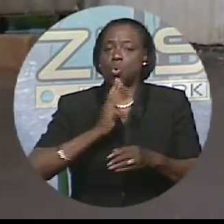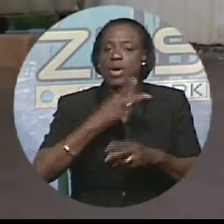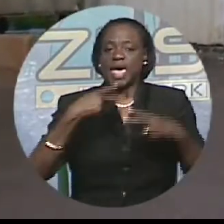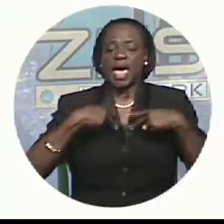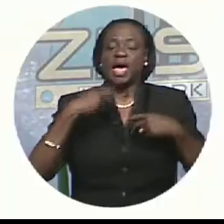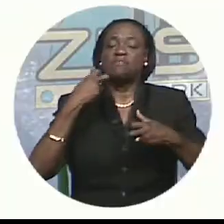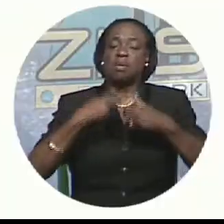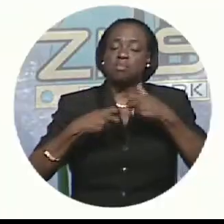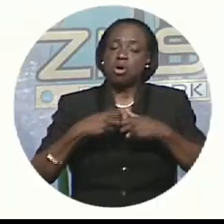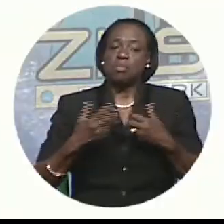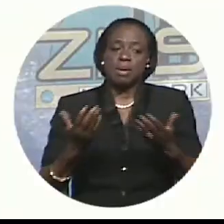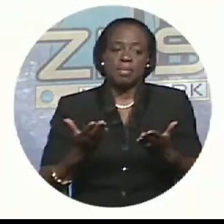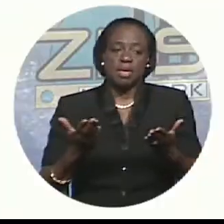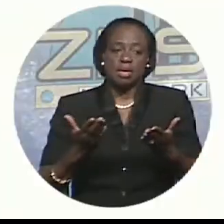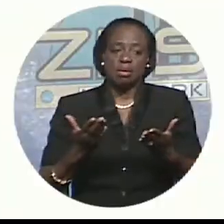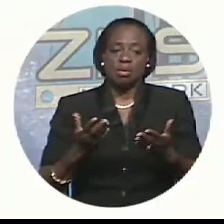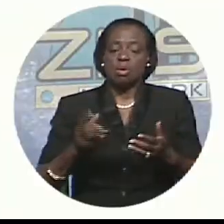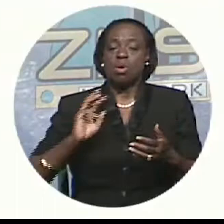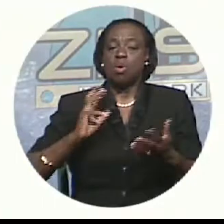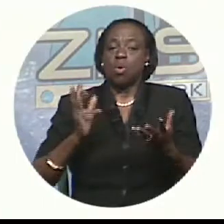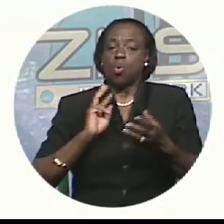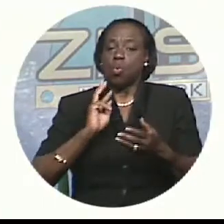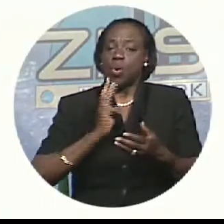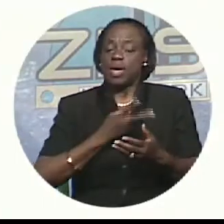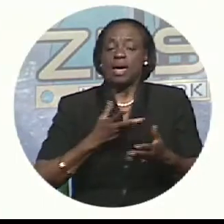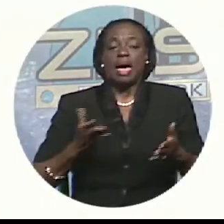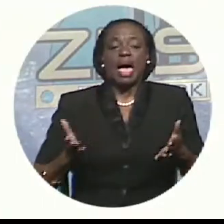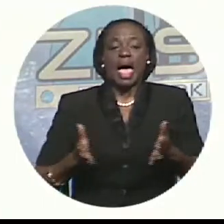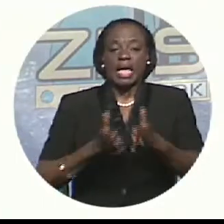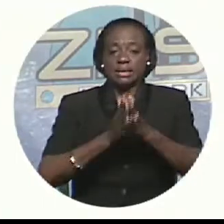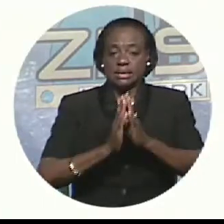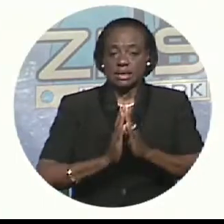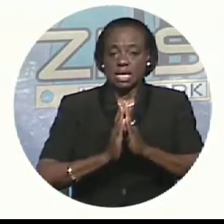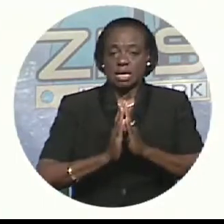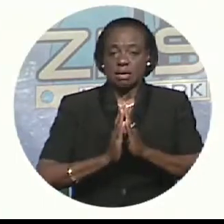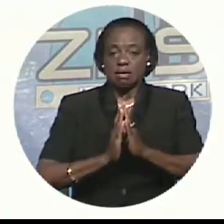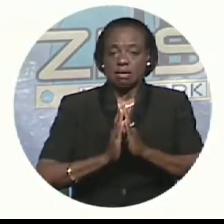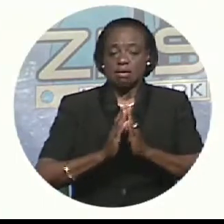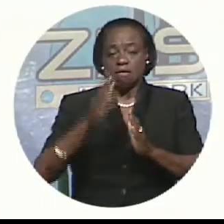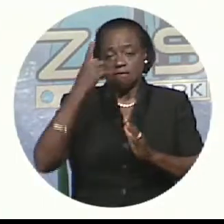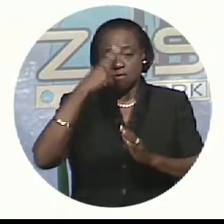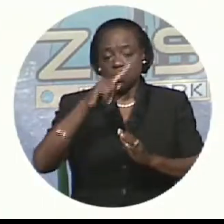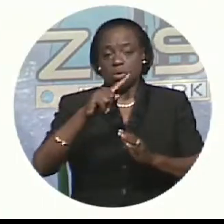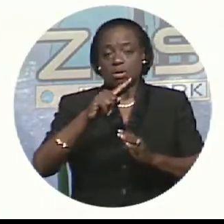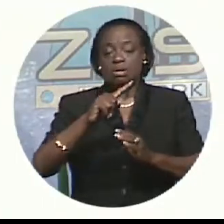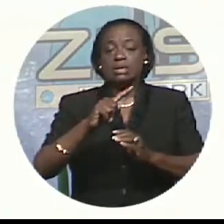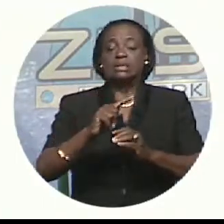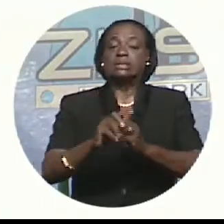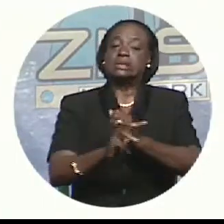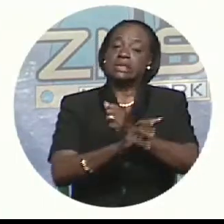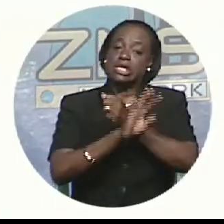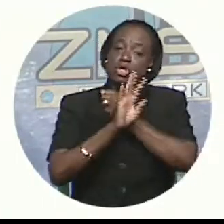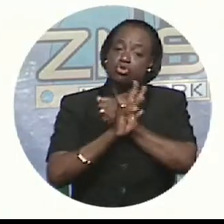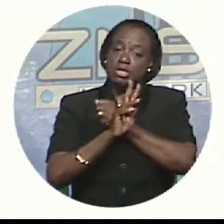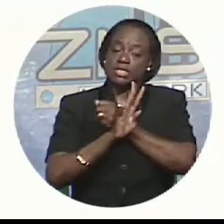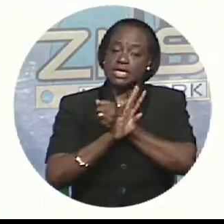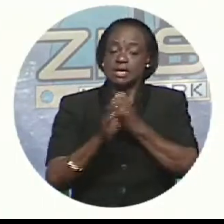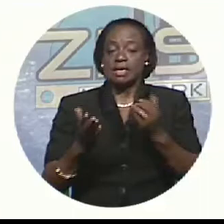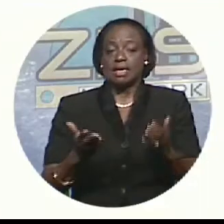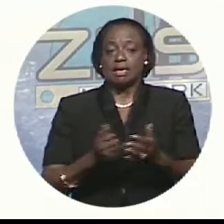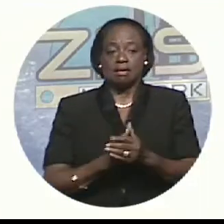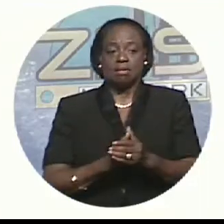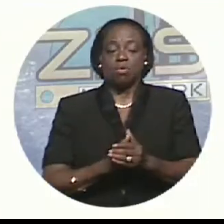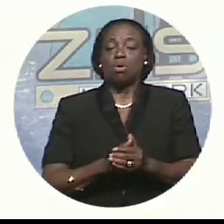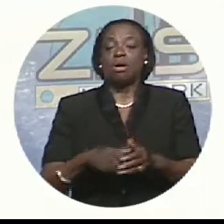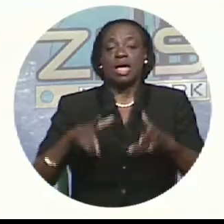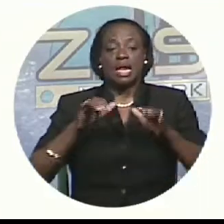here, and we are urging probably the Ministry of Sports to put some signs of security, have police, some sort of pass on a timely basis to be able to try to secure it, or just leave the